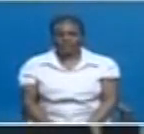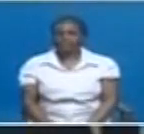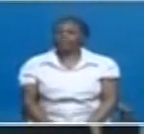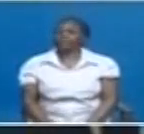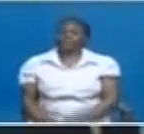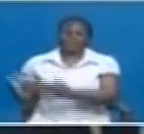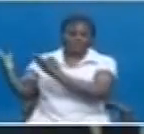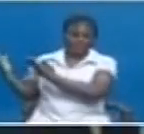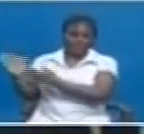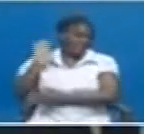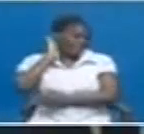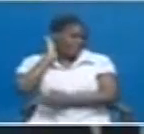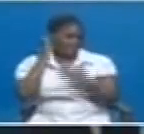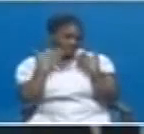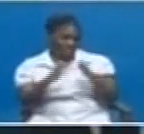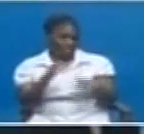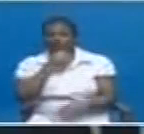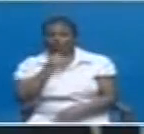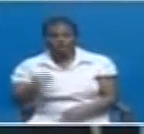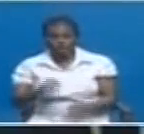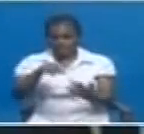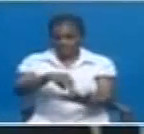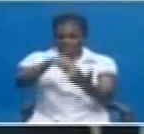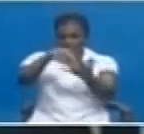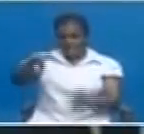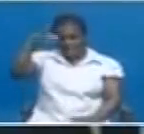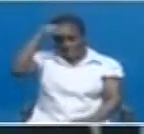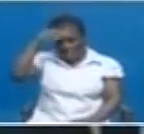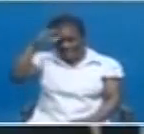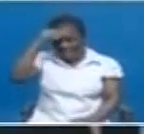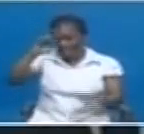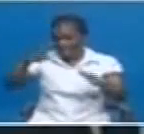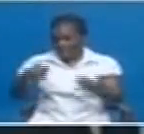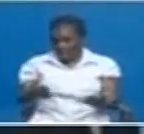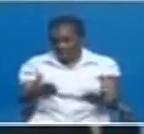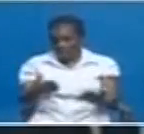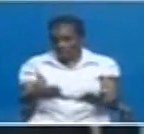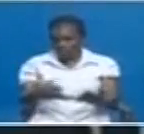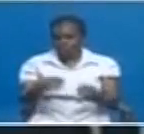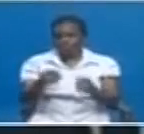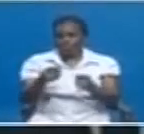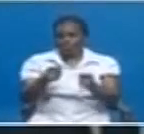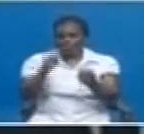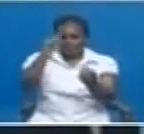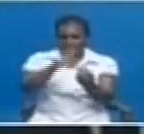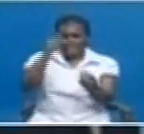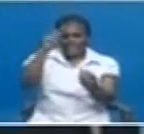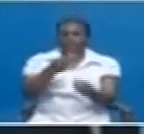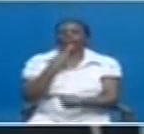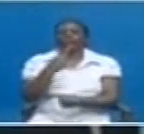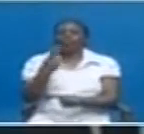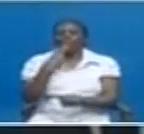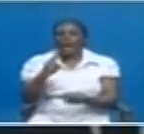So there you have it, Linda. The elderly especially are learning to, you know, take note of their sugar levels and use this